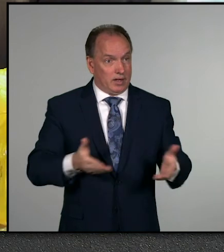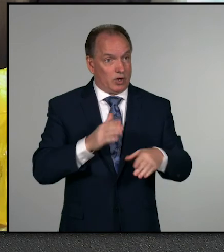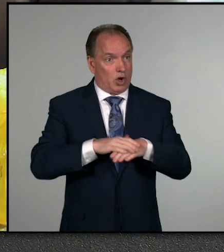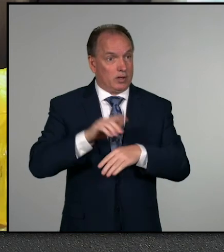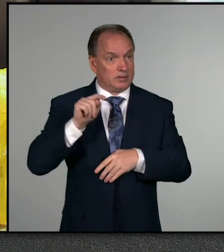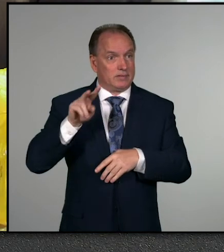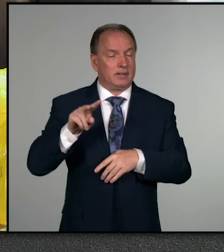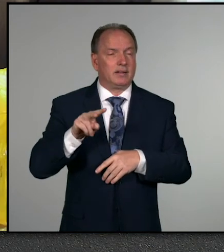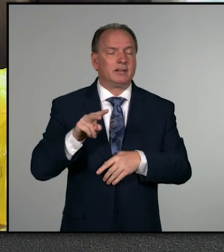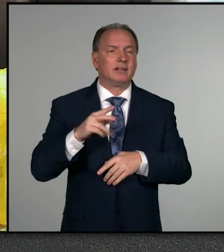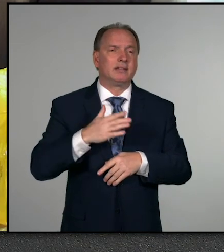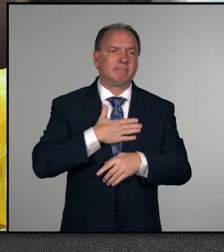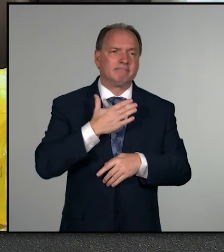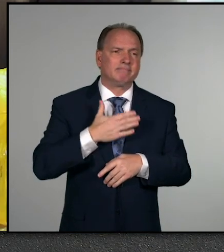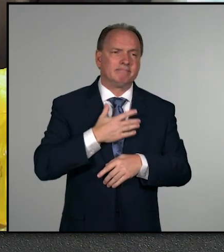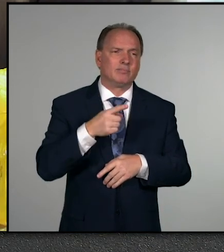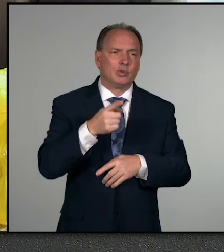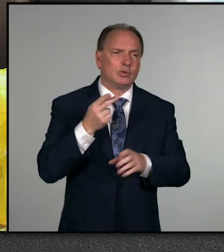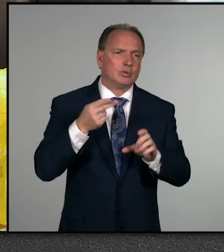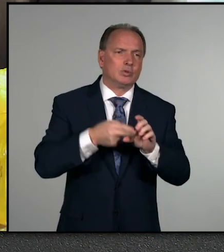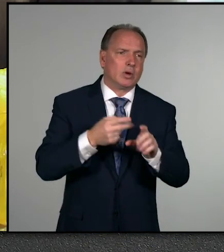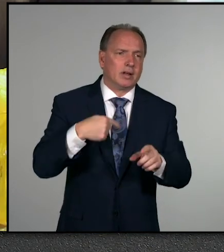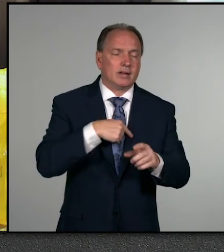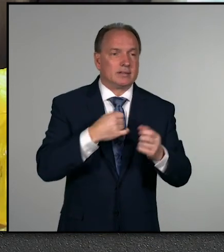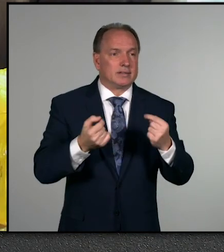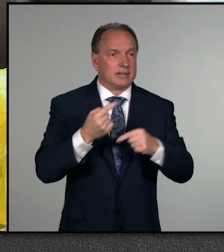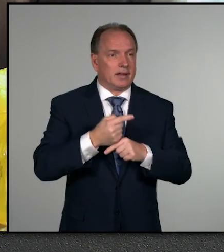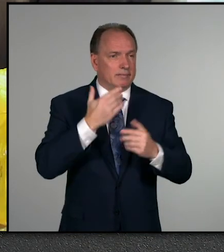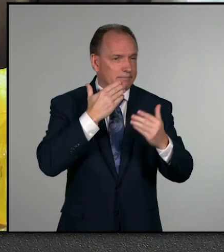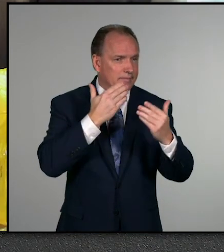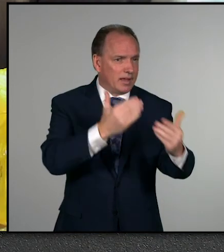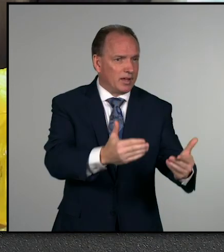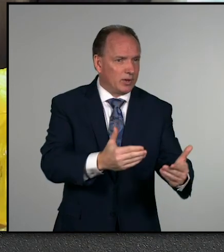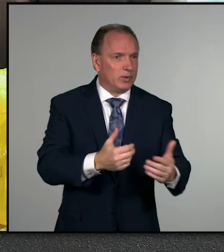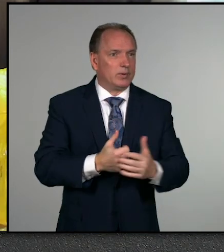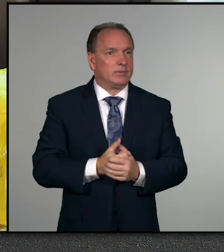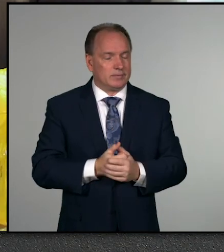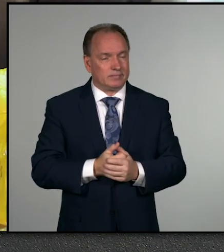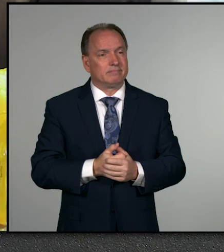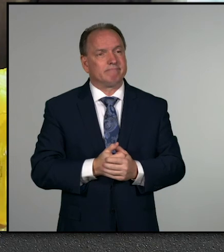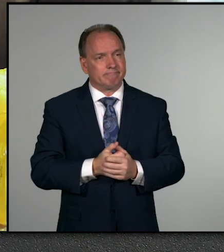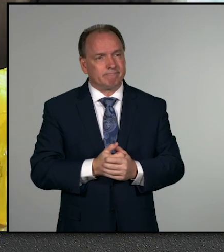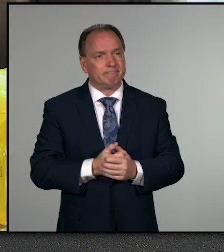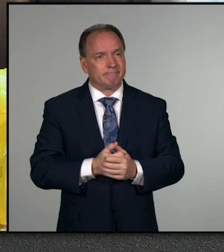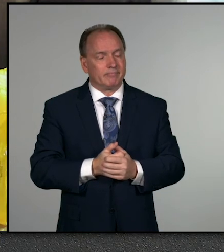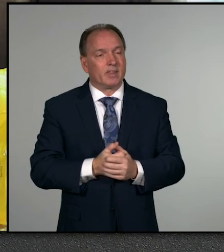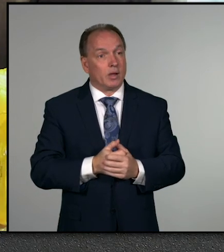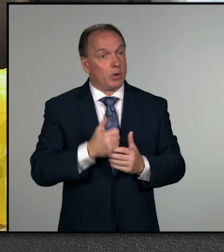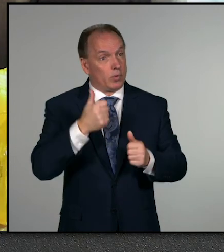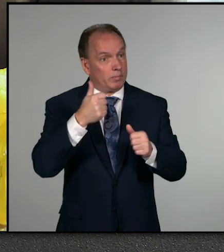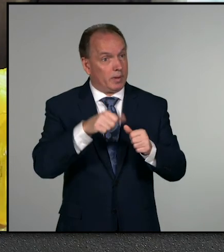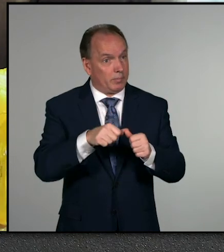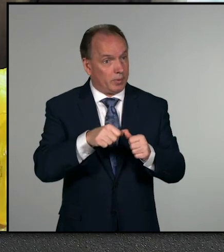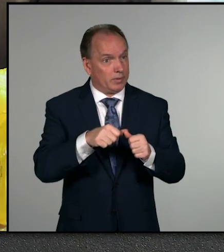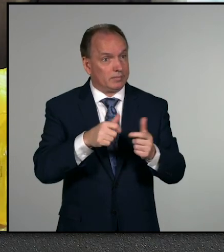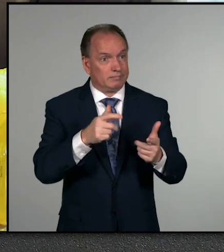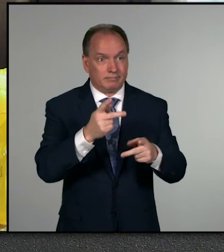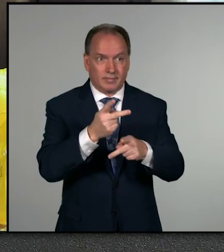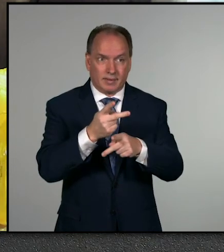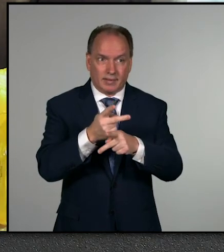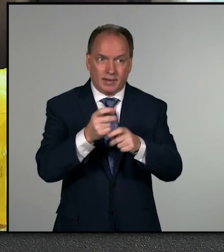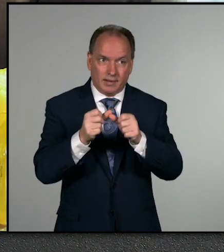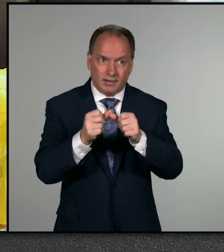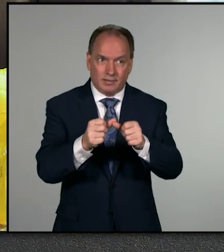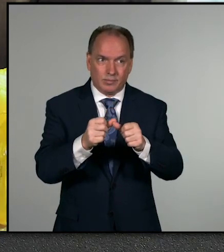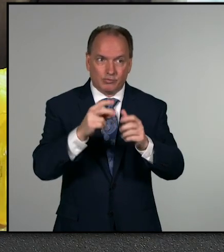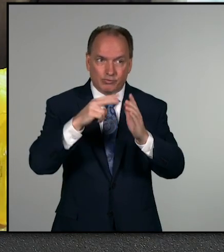on TV. I'm so glad you were able to join us today. Thank you very much. And remember,